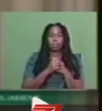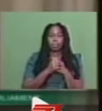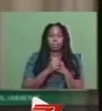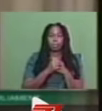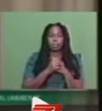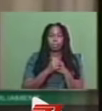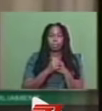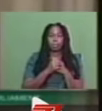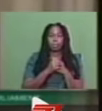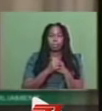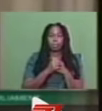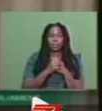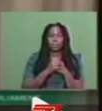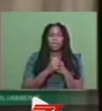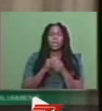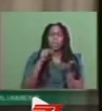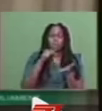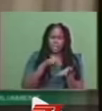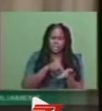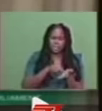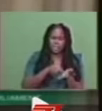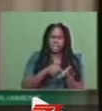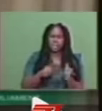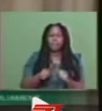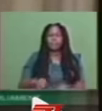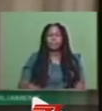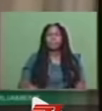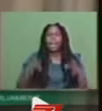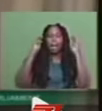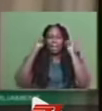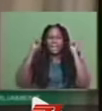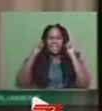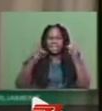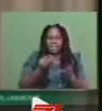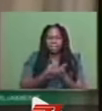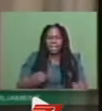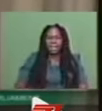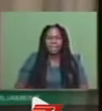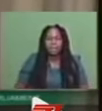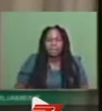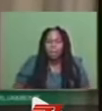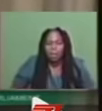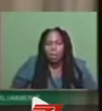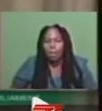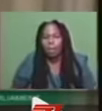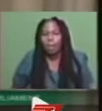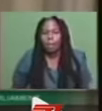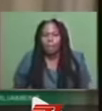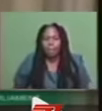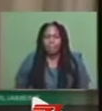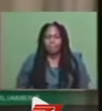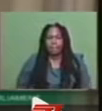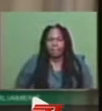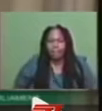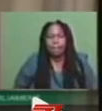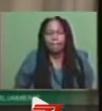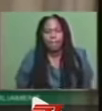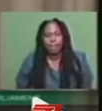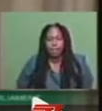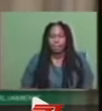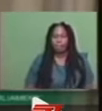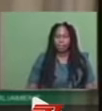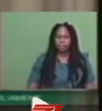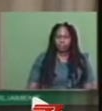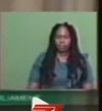Let's look at the deficit. The Minister of Finance over the past 5 years, starting from his first budget speech,